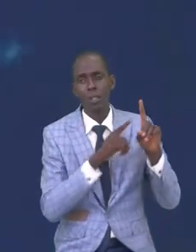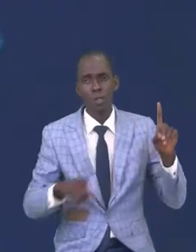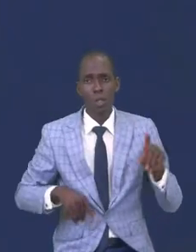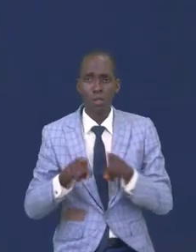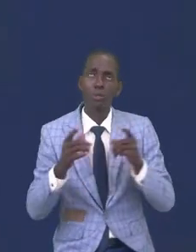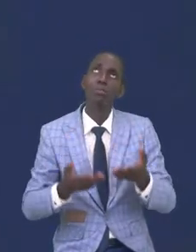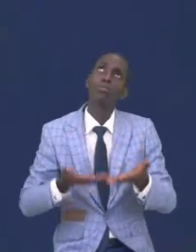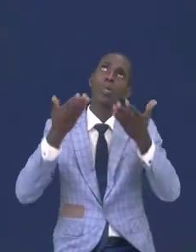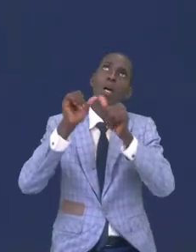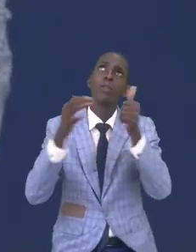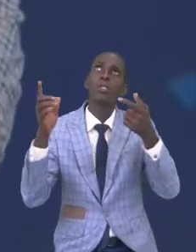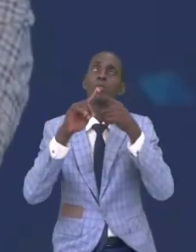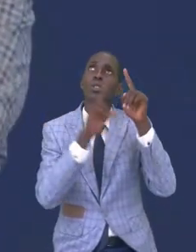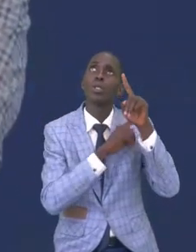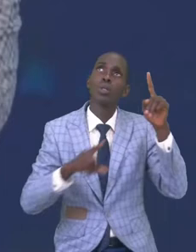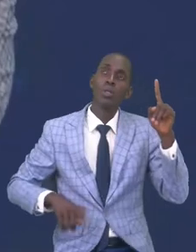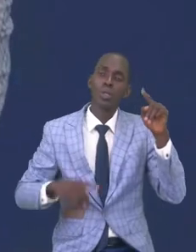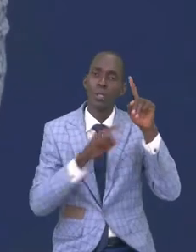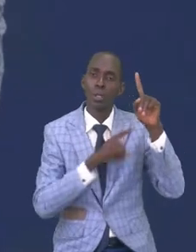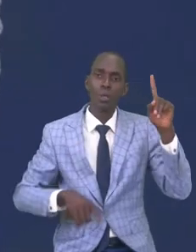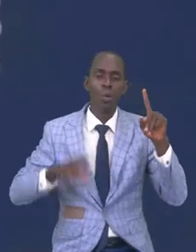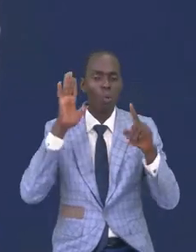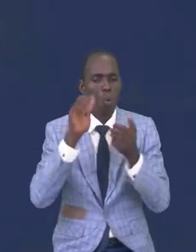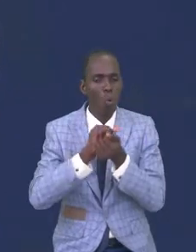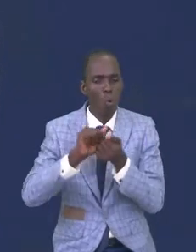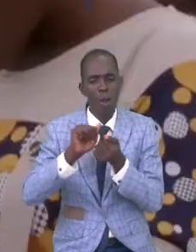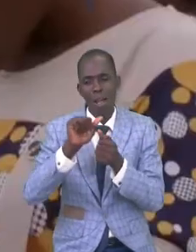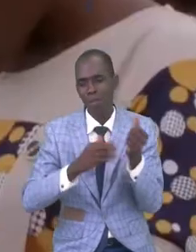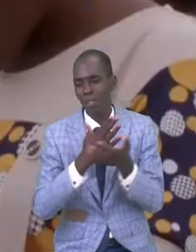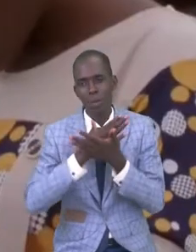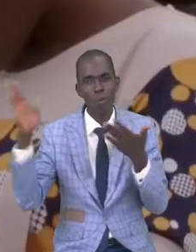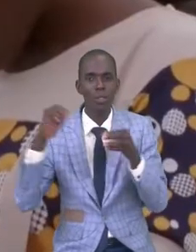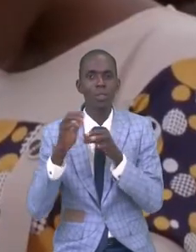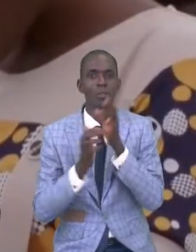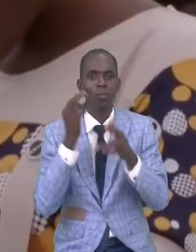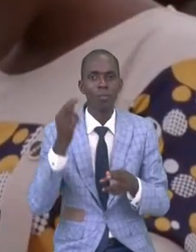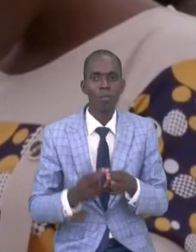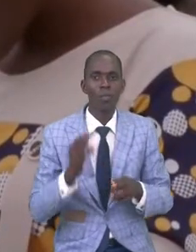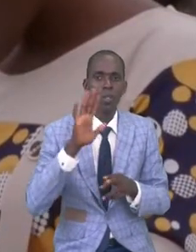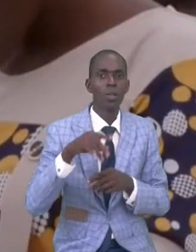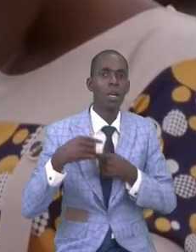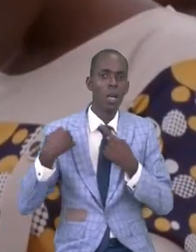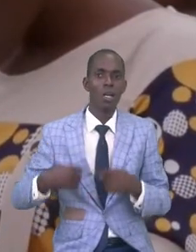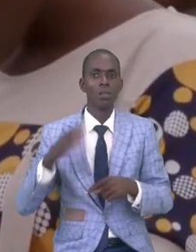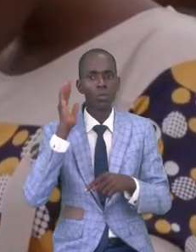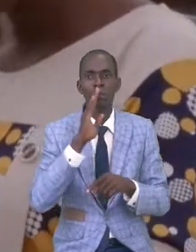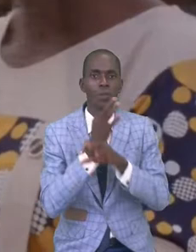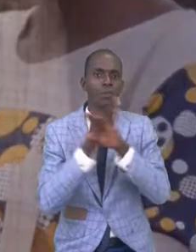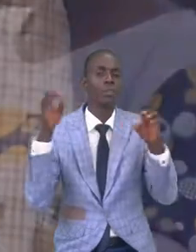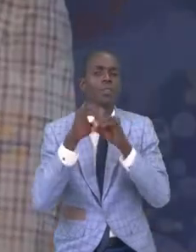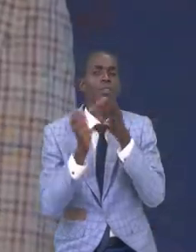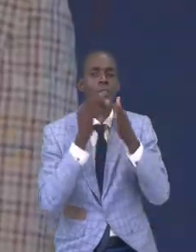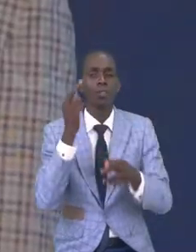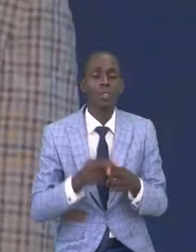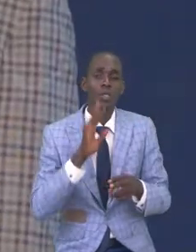Lord today, the Lord will wash everything away. Your heart will be free.